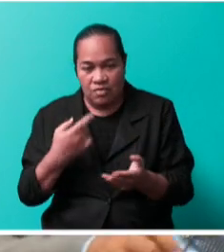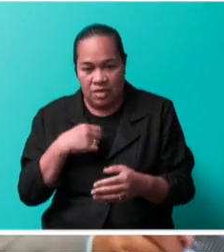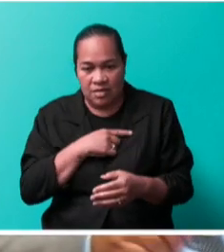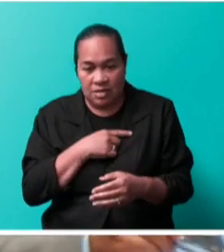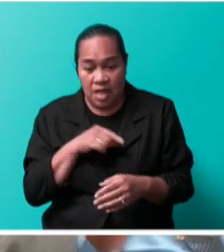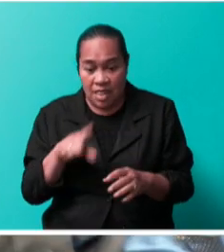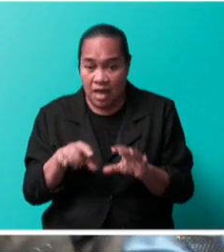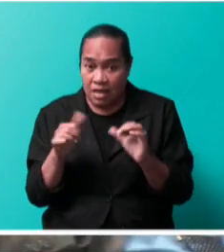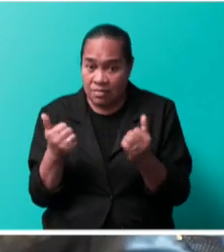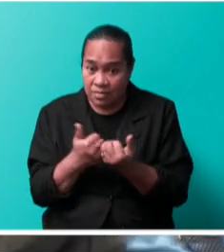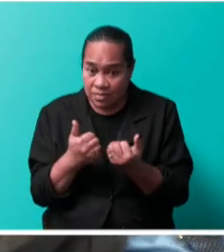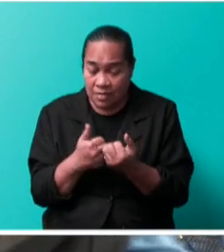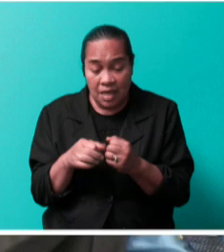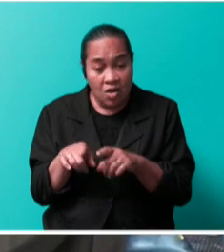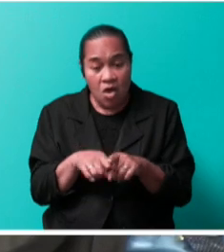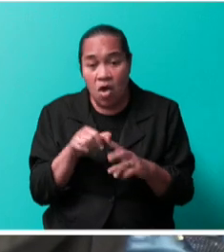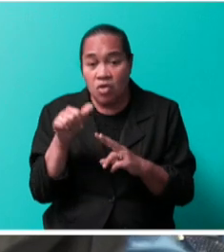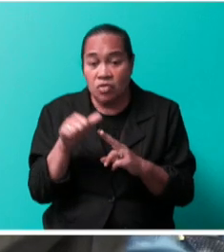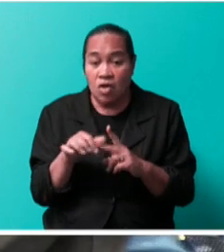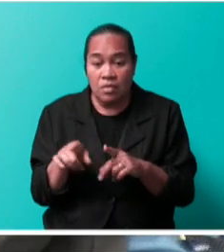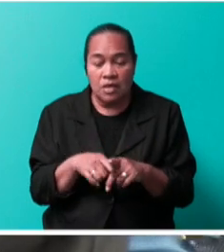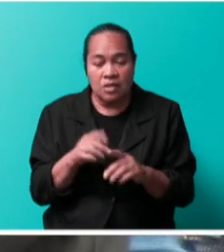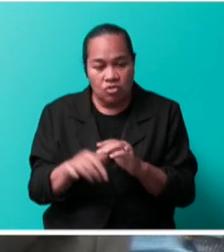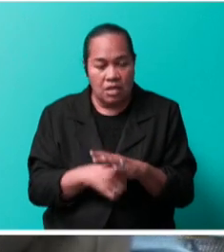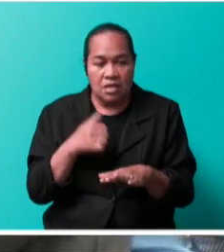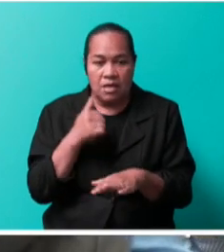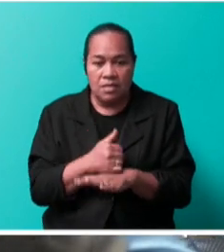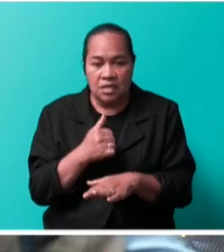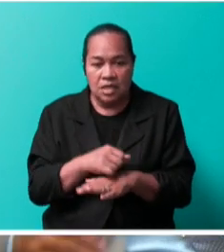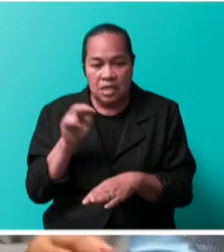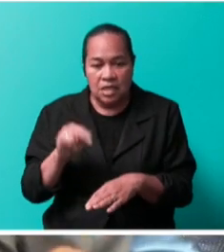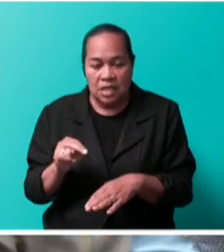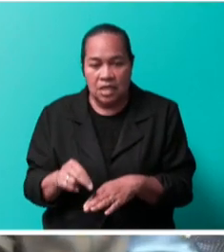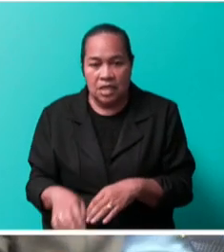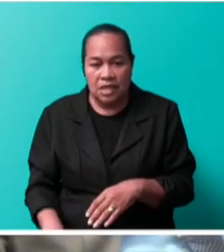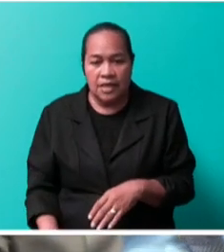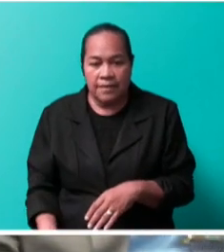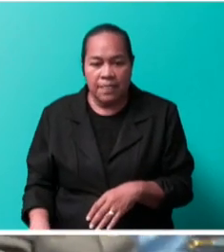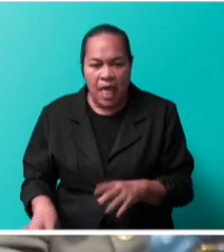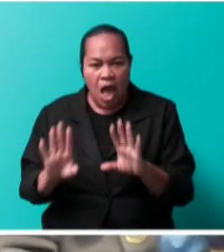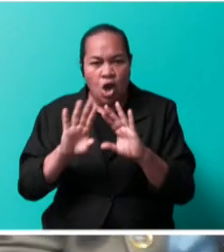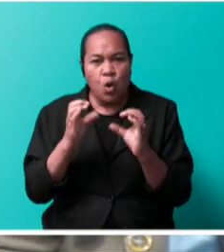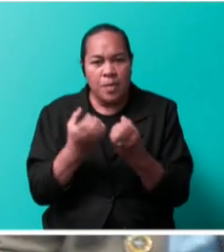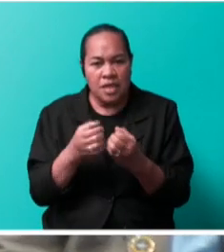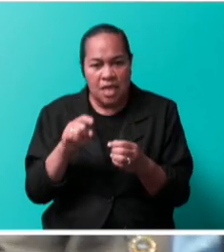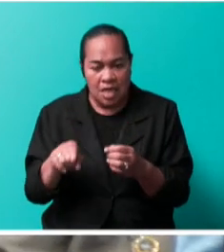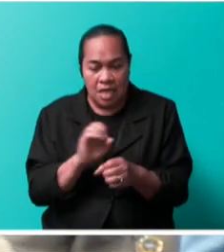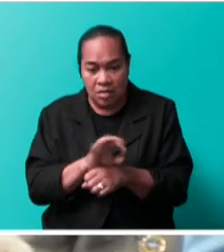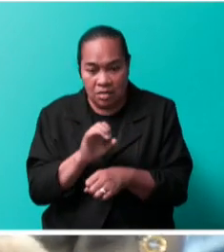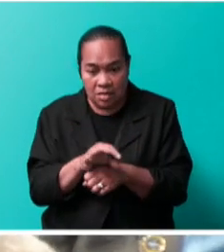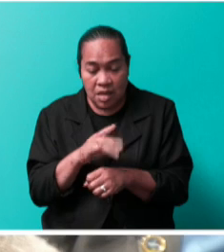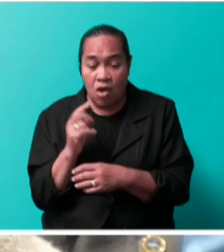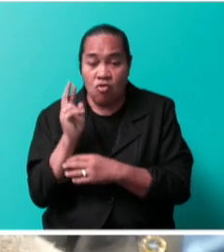Agreement further requires the establishment of a consultative committee comprising representatives